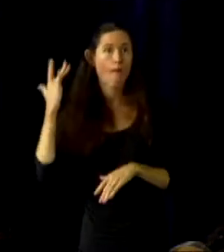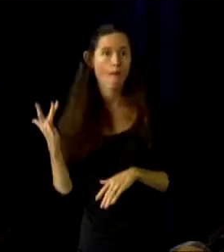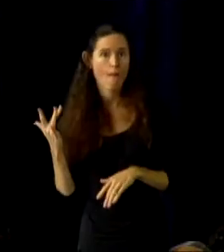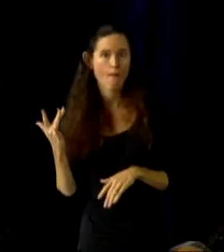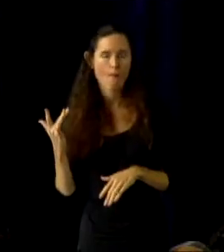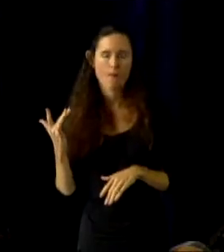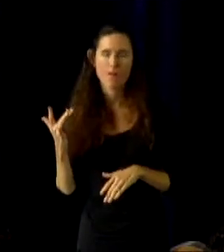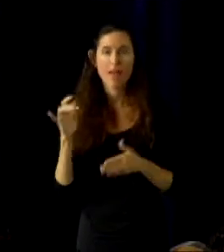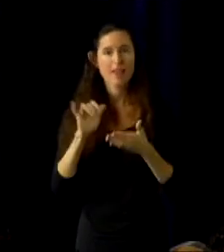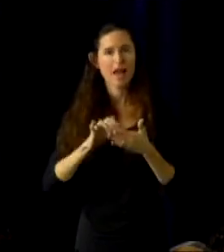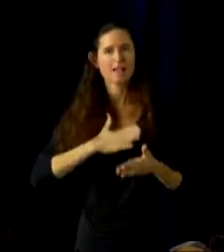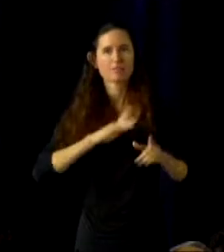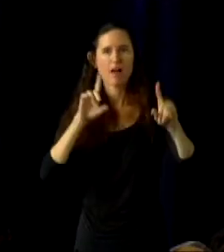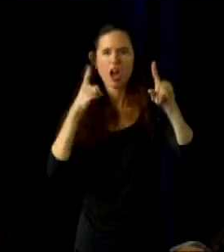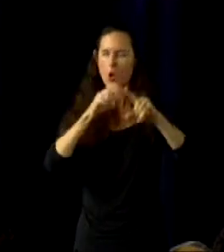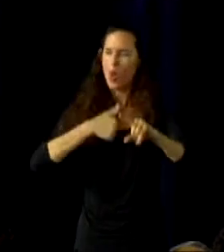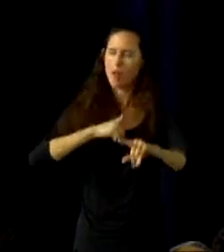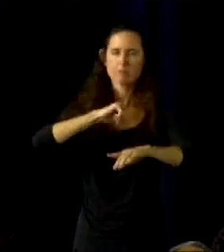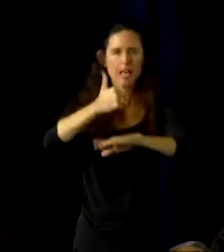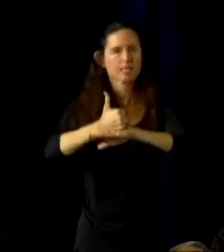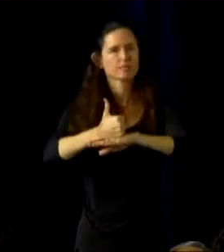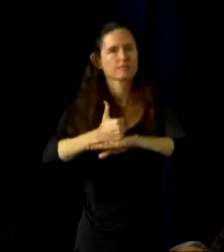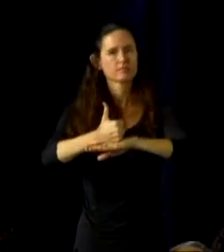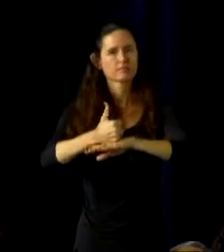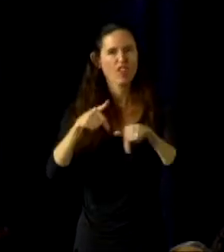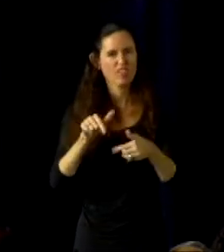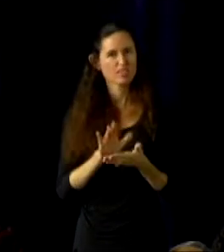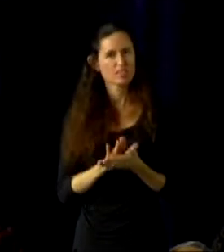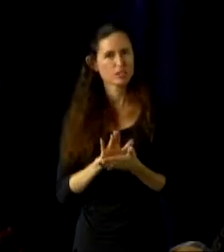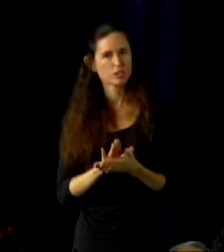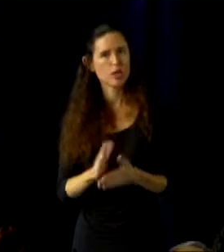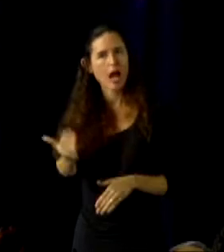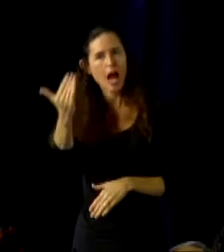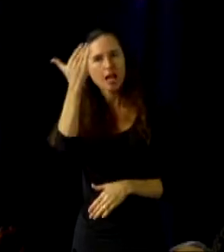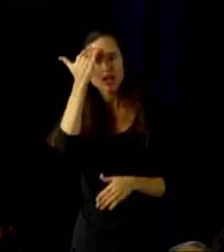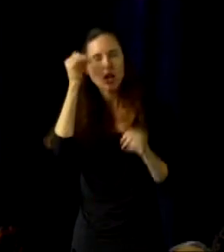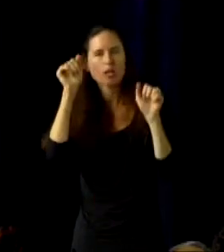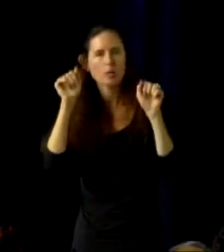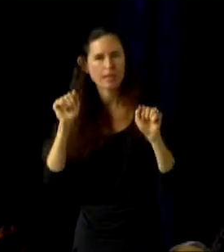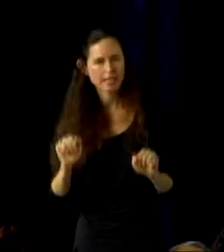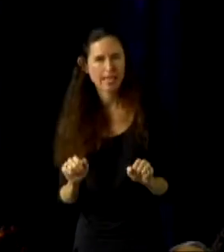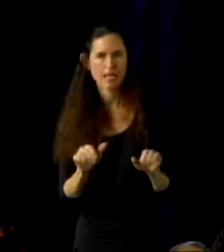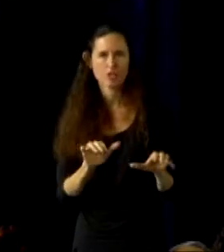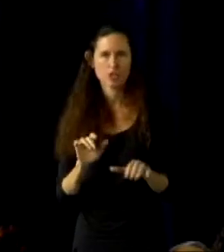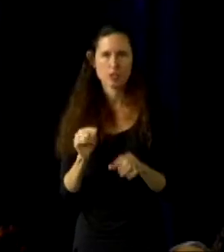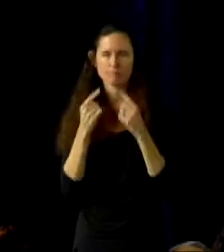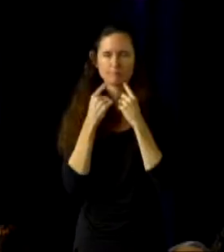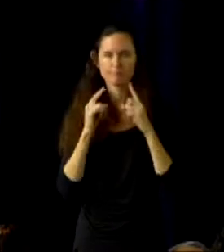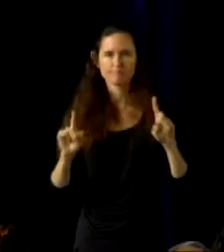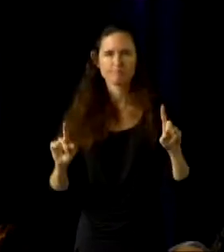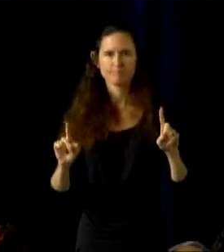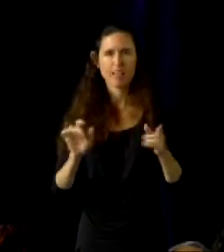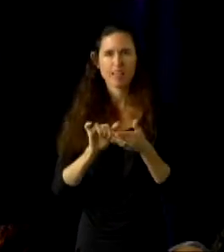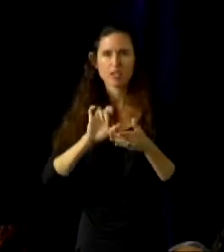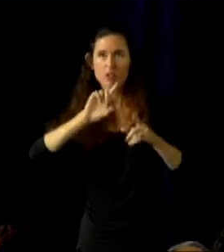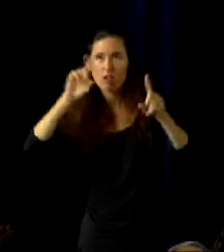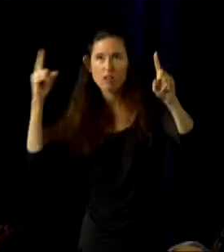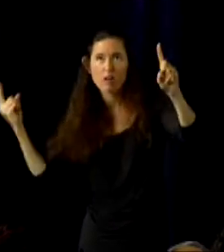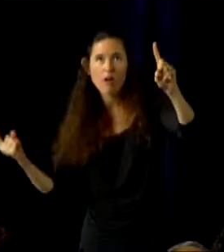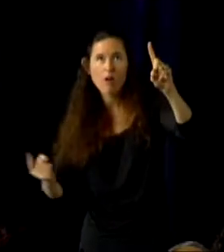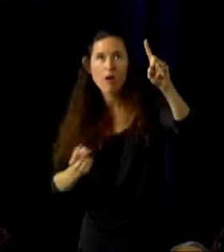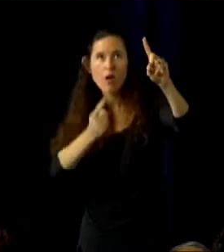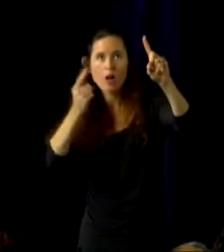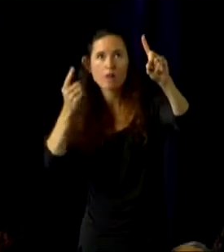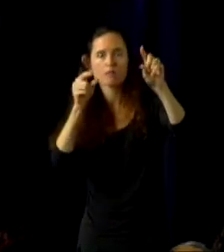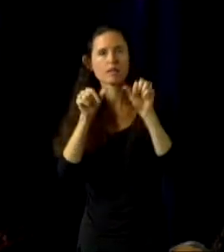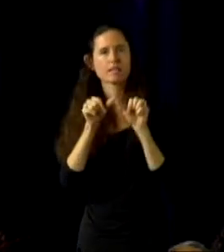that's a goal I'm setting for this institution because I know that it can be done. We're going to work toward that goal by consistently